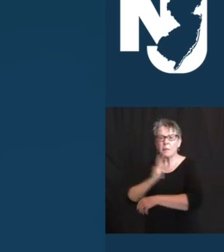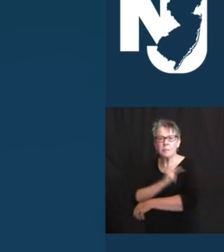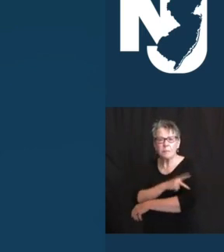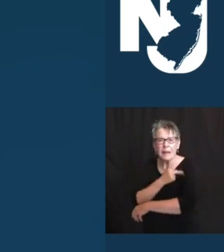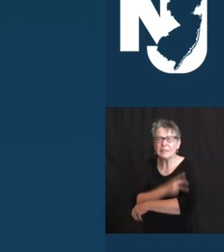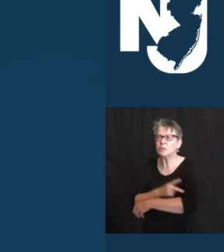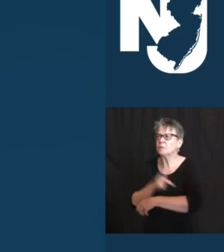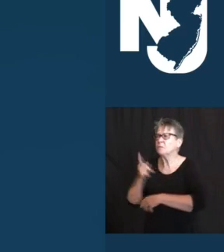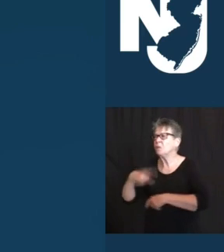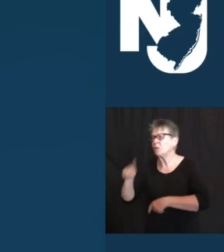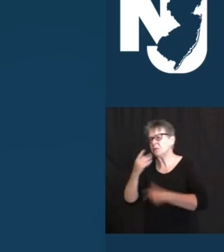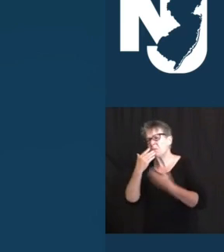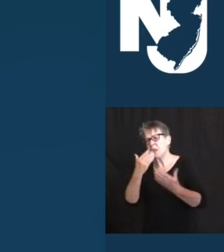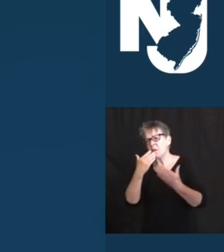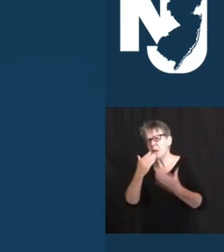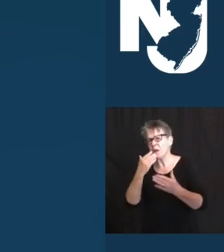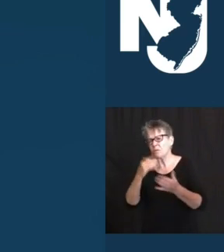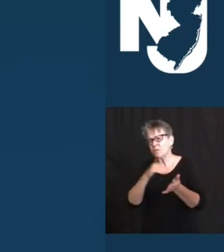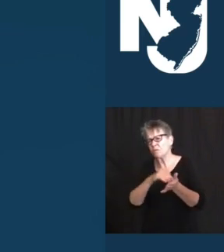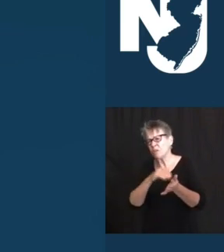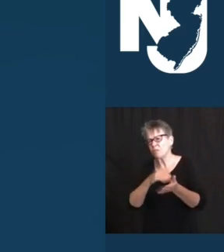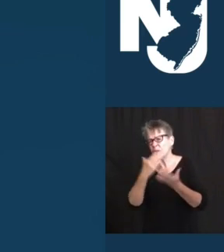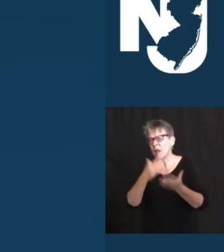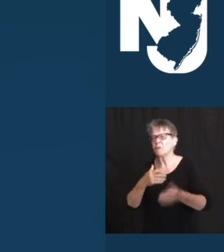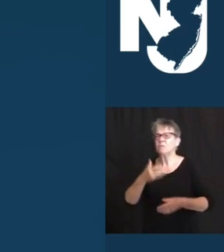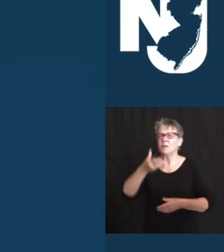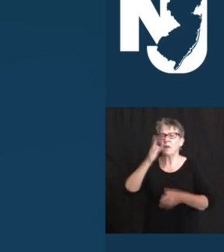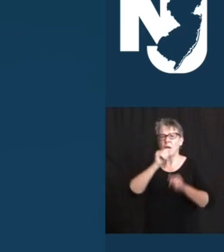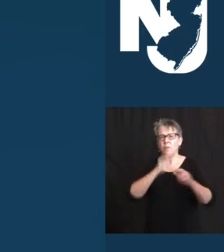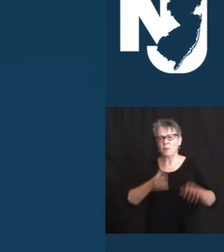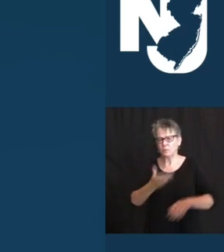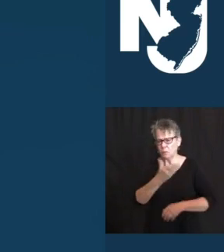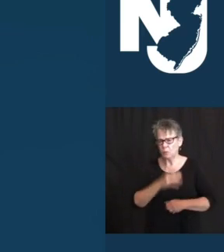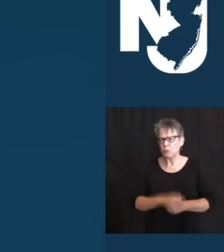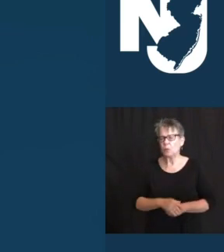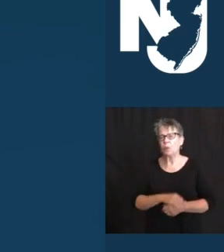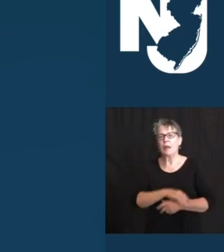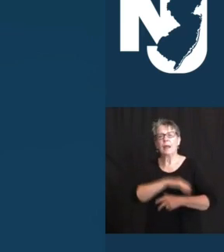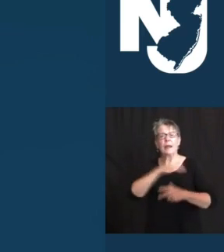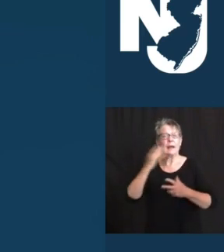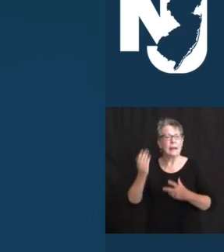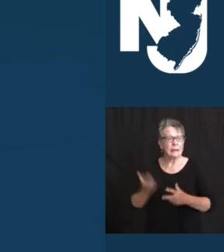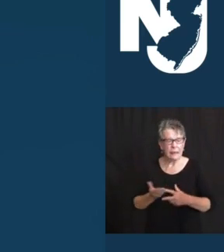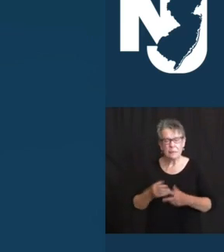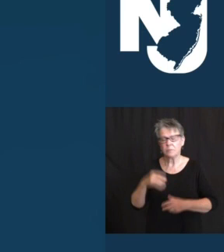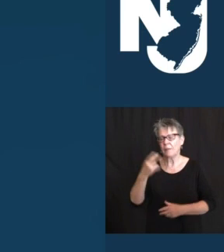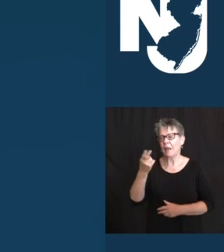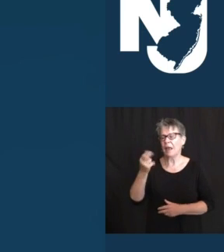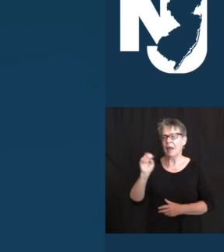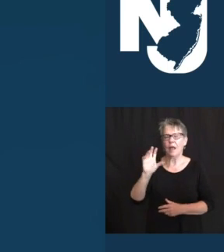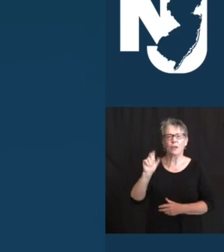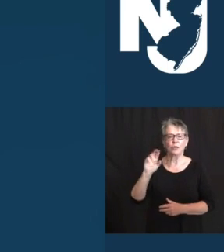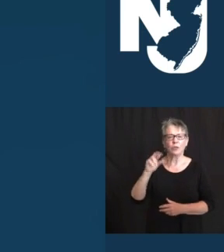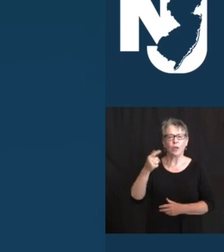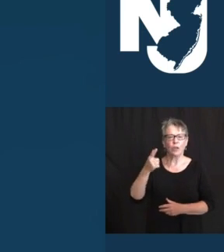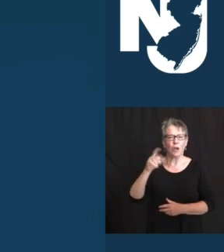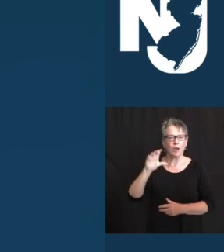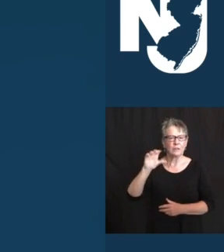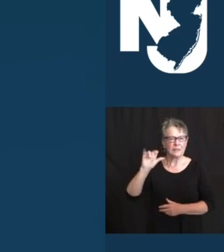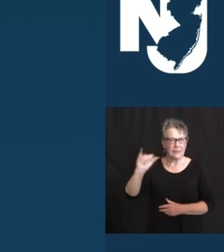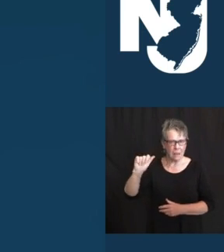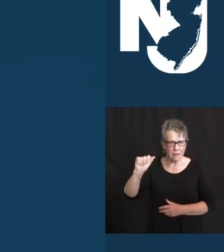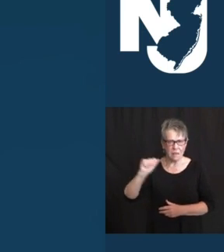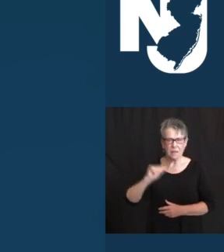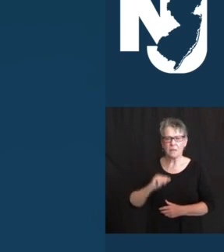soul. Next, we honor Hector Garcia of South Hackensack. He was a machine operator at a